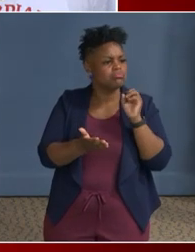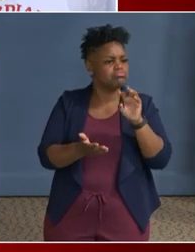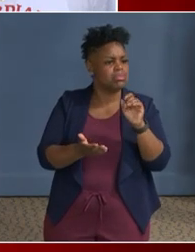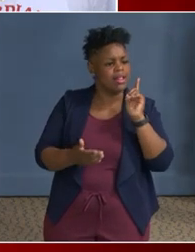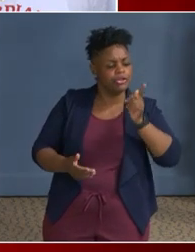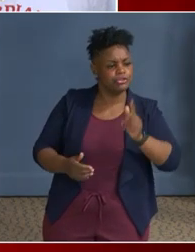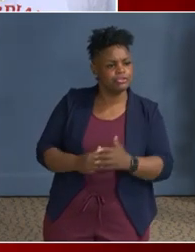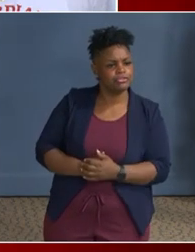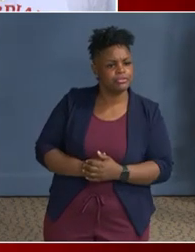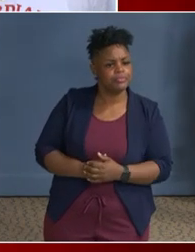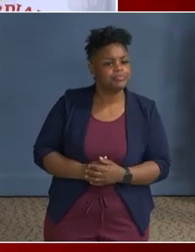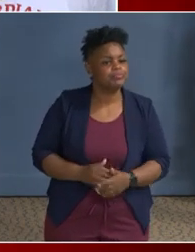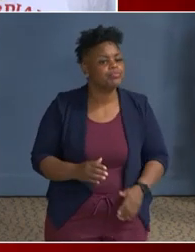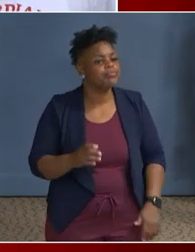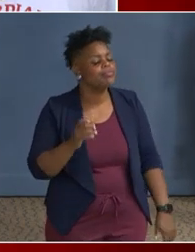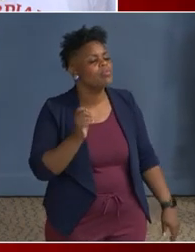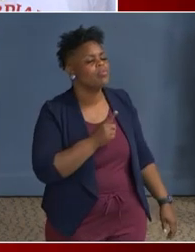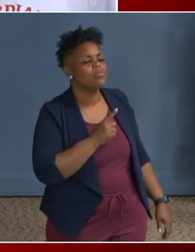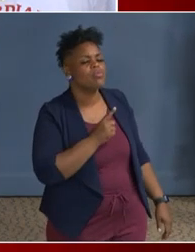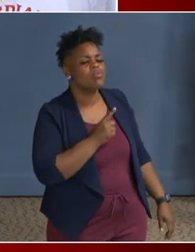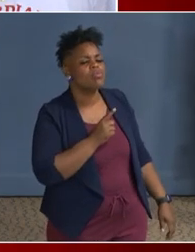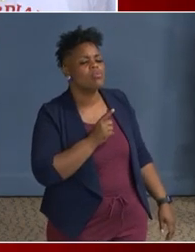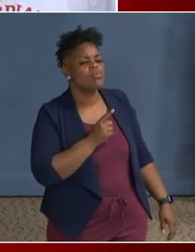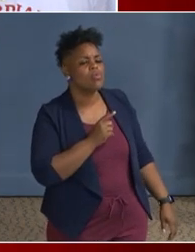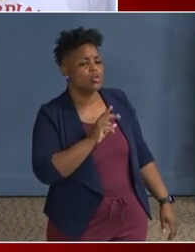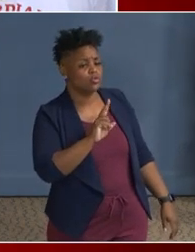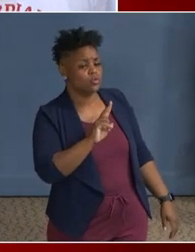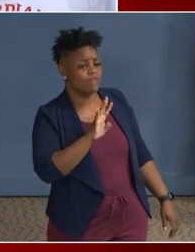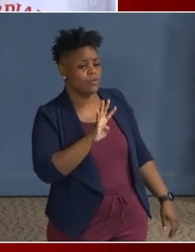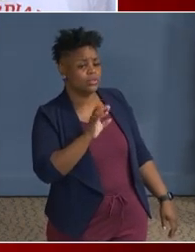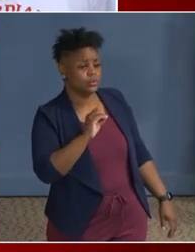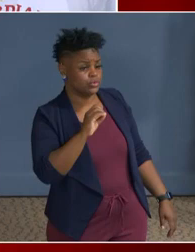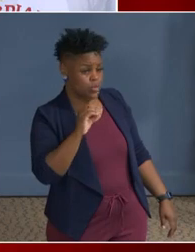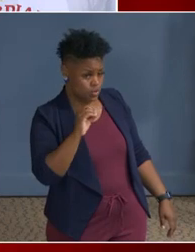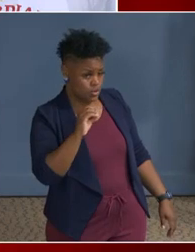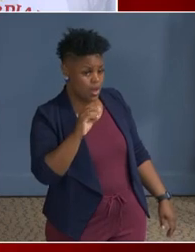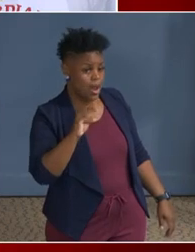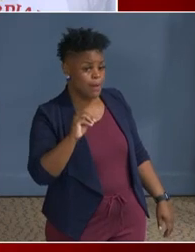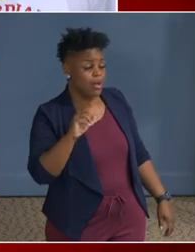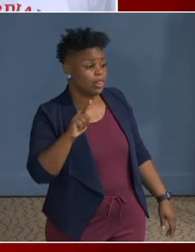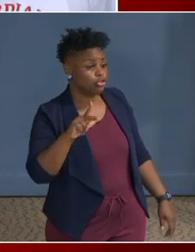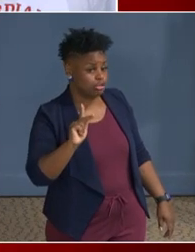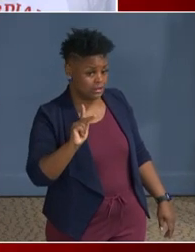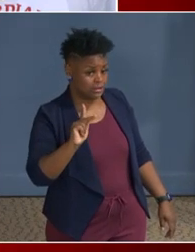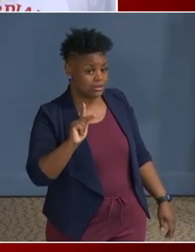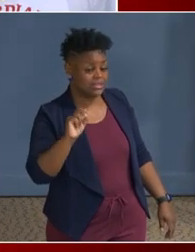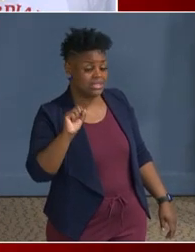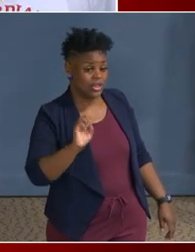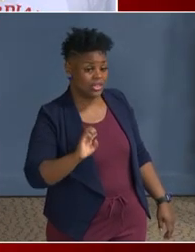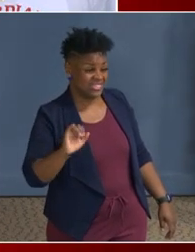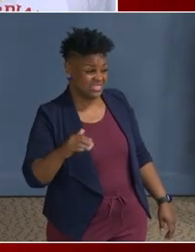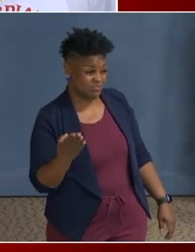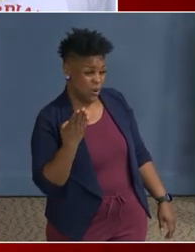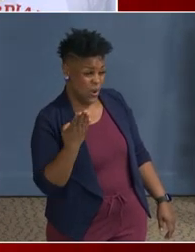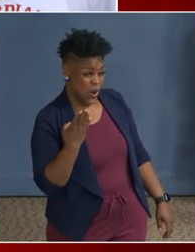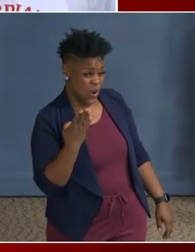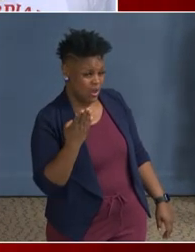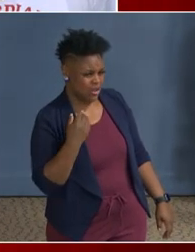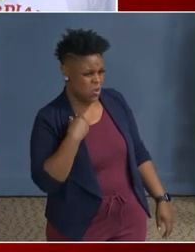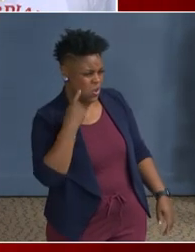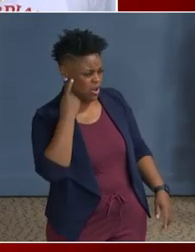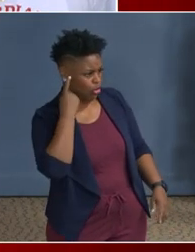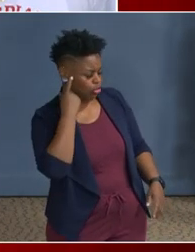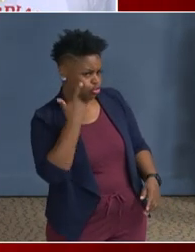shooting this morning in the 2400 block of MLK Southeast? I was alerted to that since I've been here in the Wilson building, so we do have a very